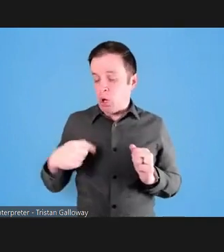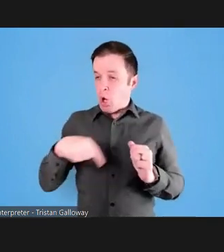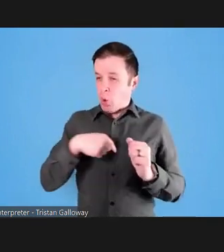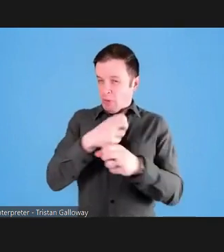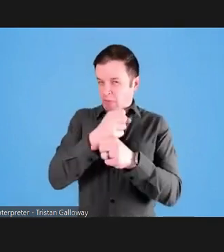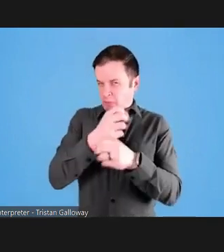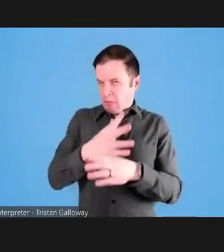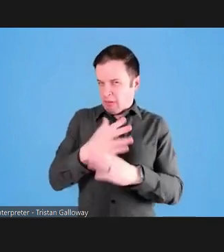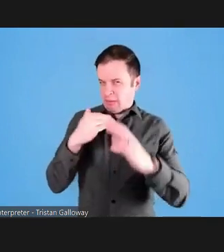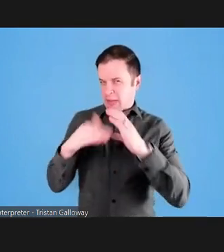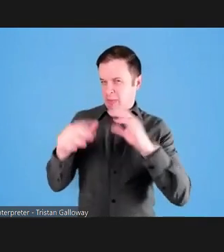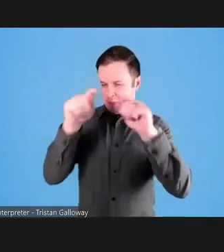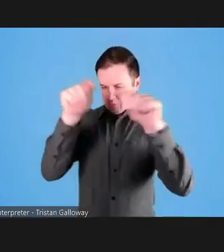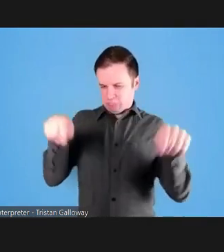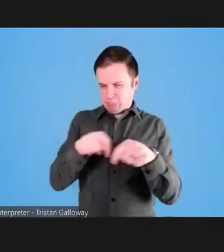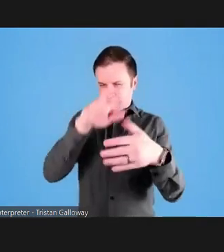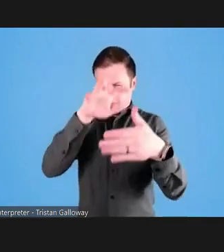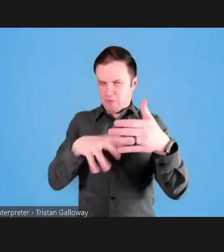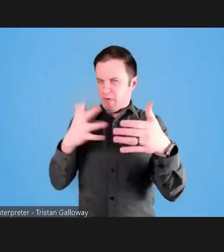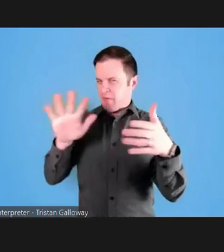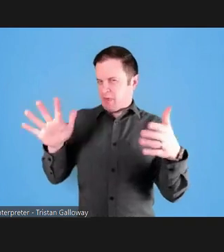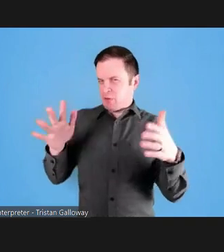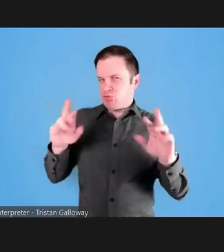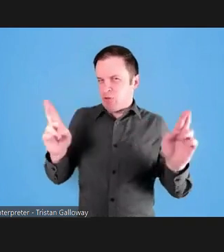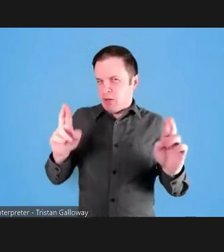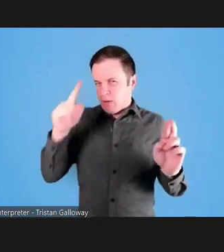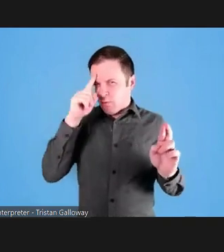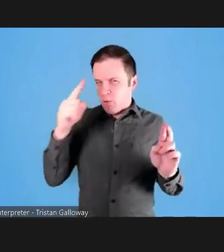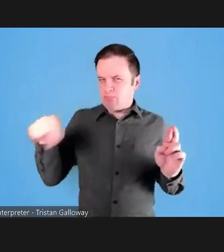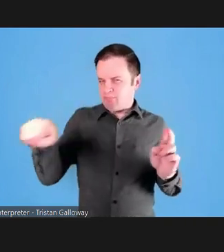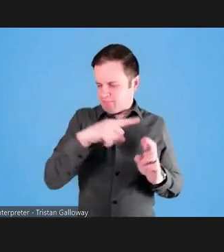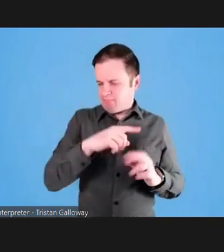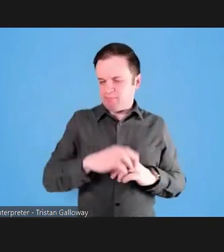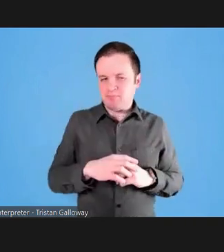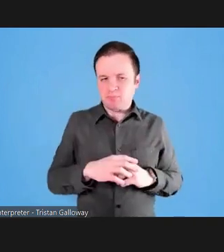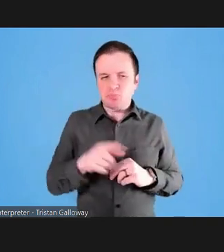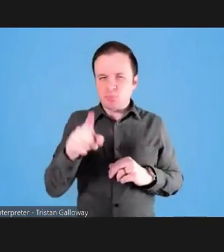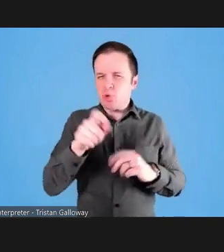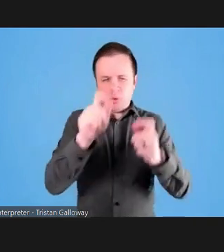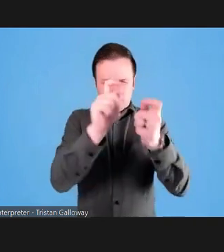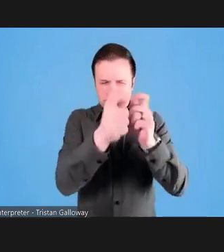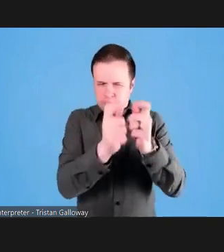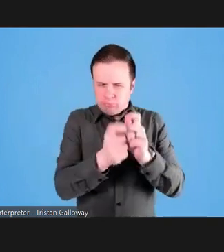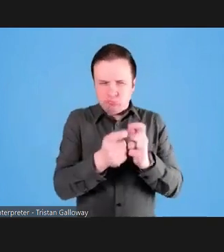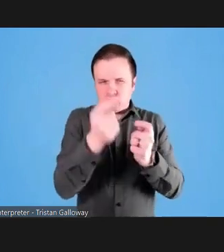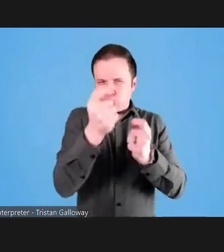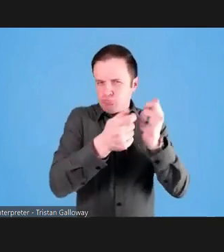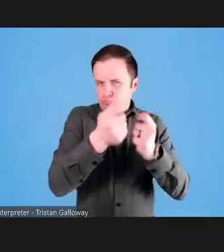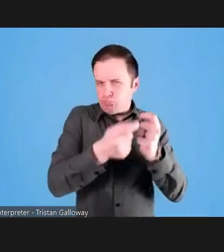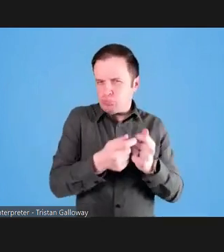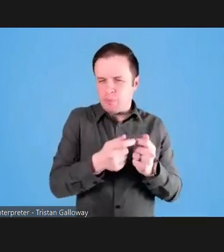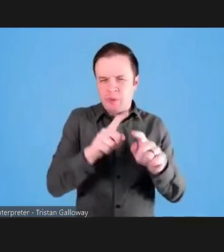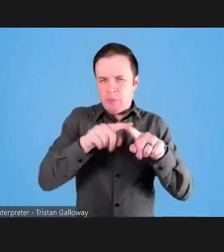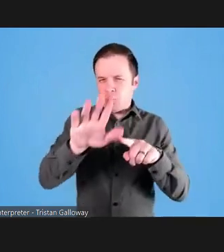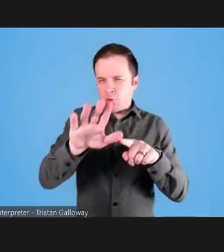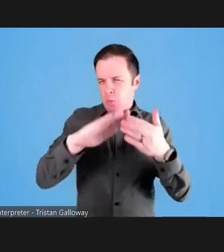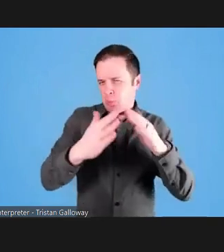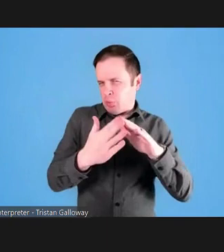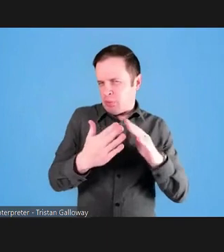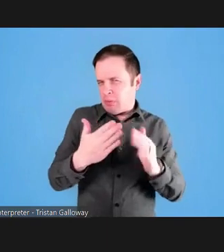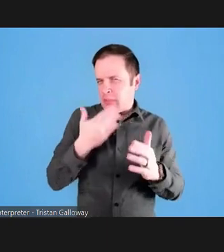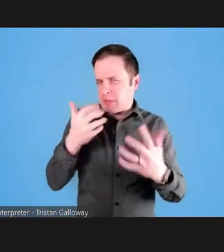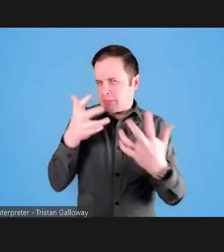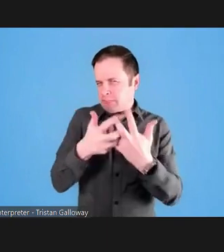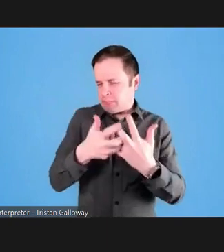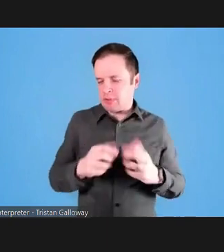templates for all correspondence. You are welcome to modify with what works best in your community. So as you can see,